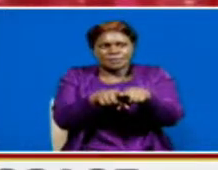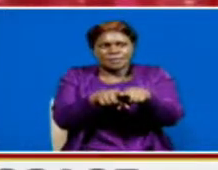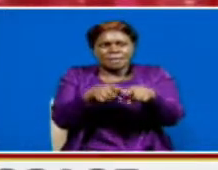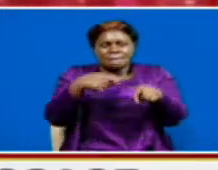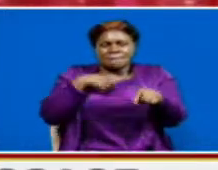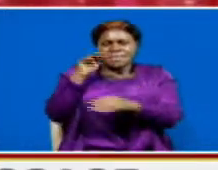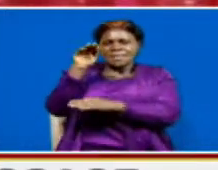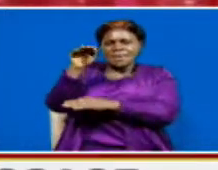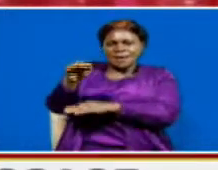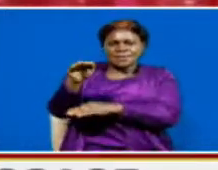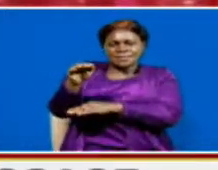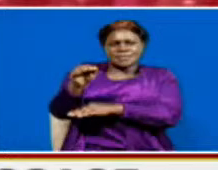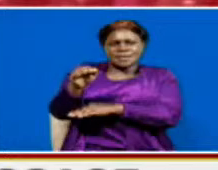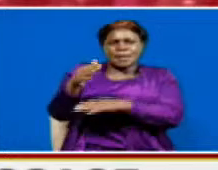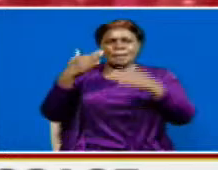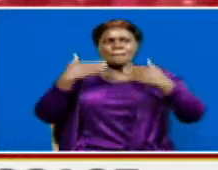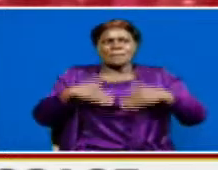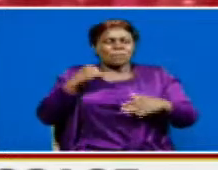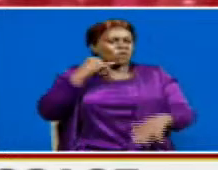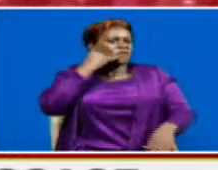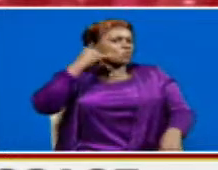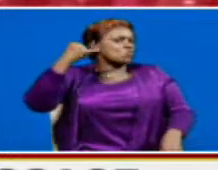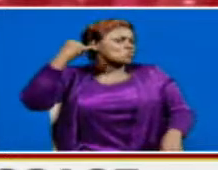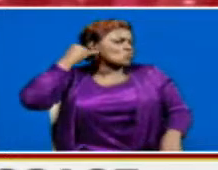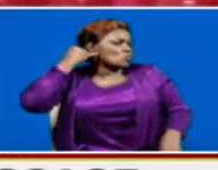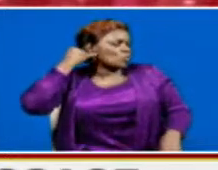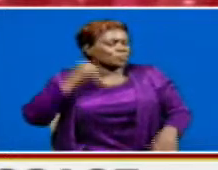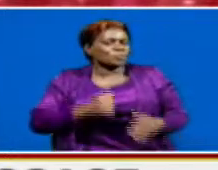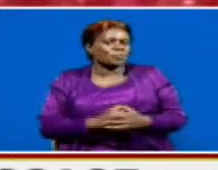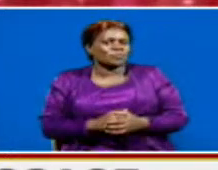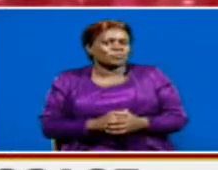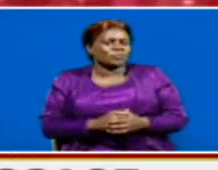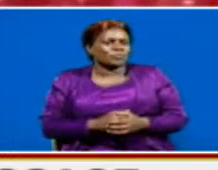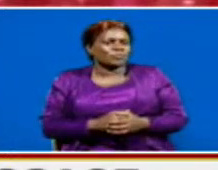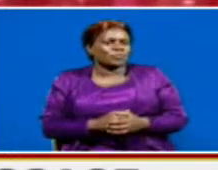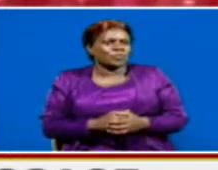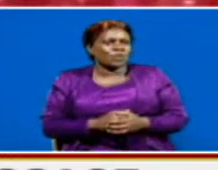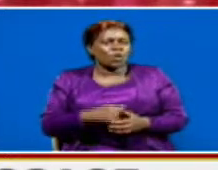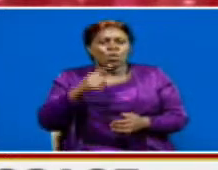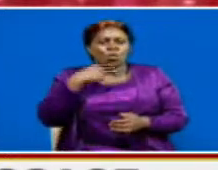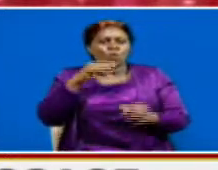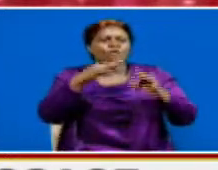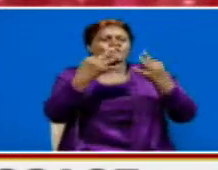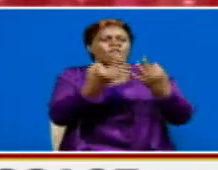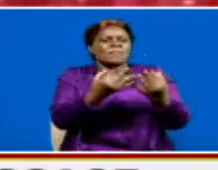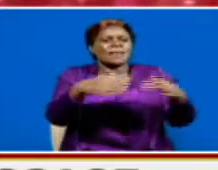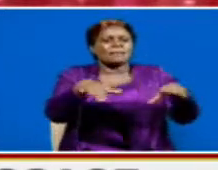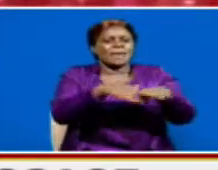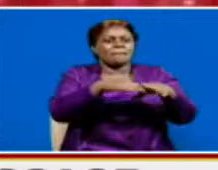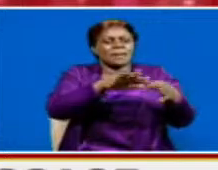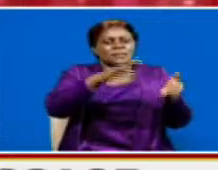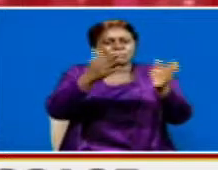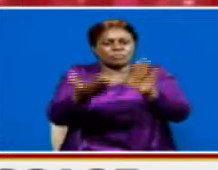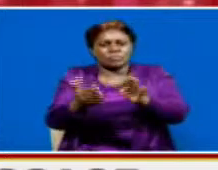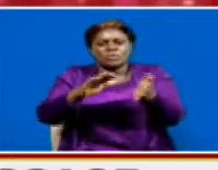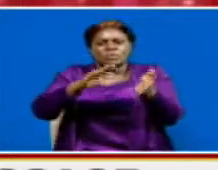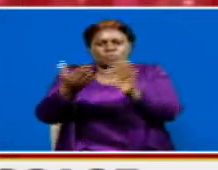I ask the people of Nakuru, who lost some family members